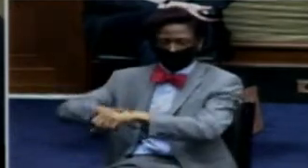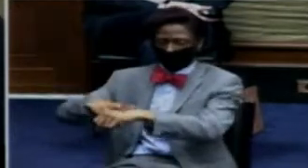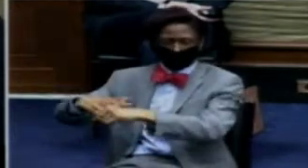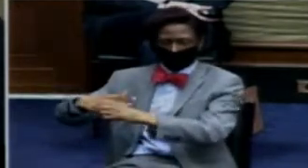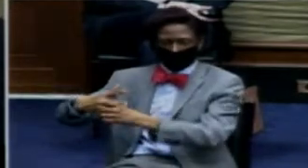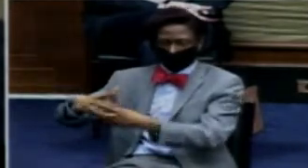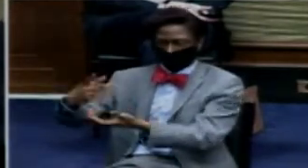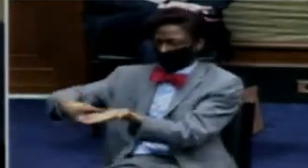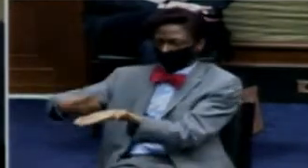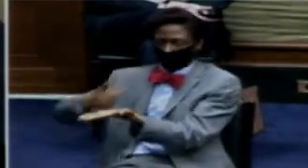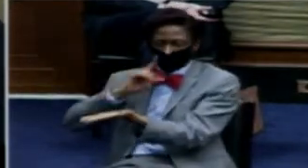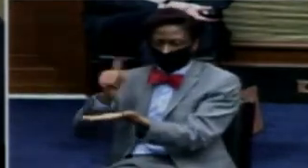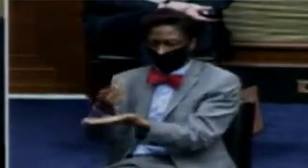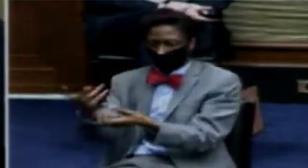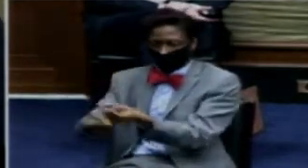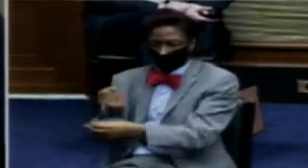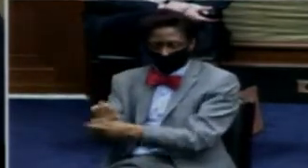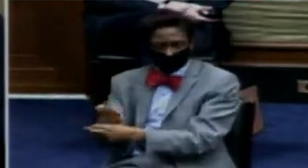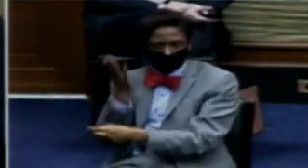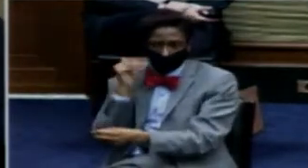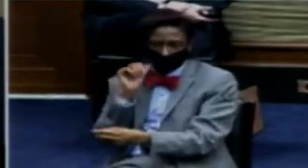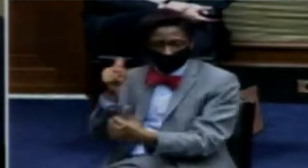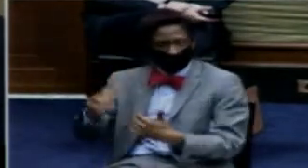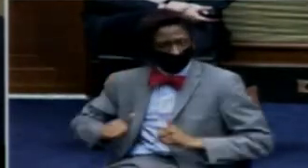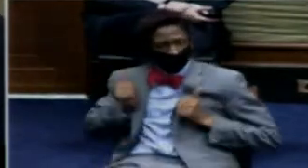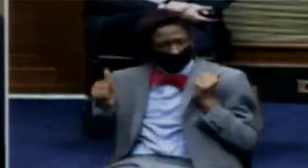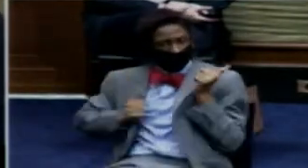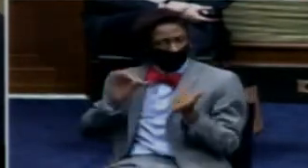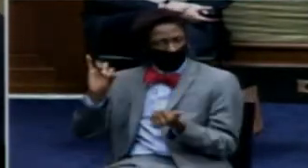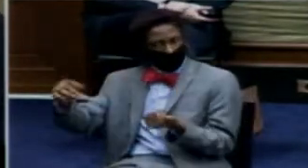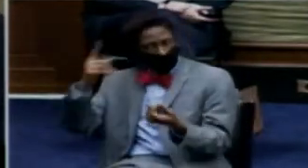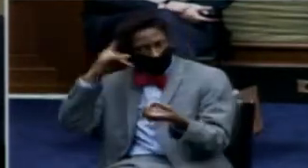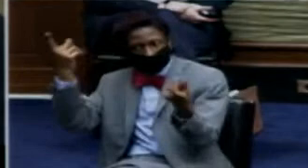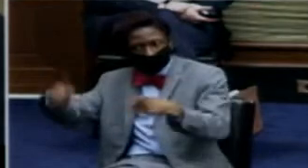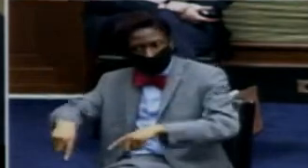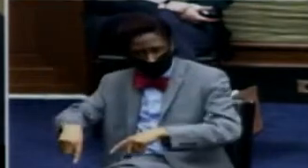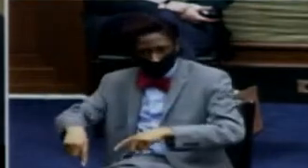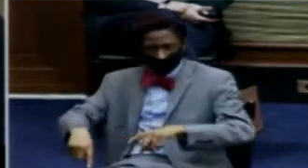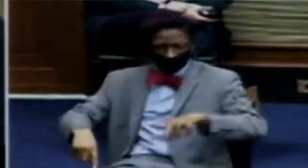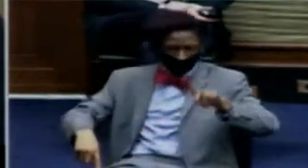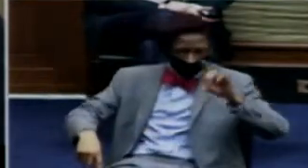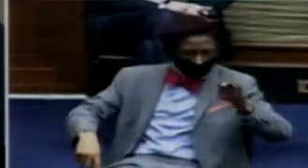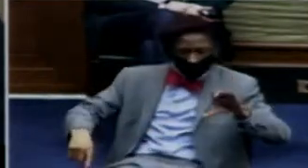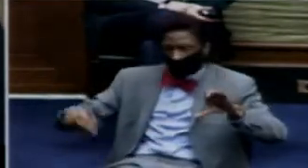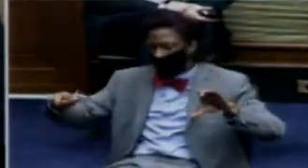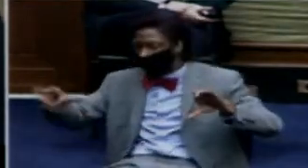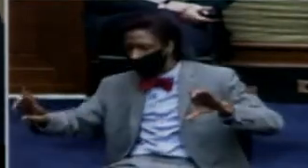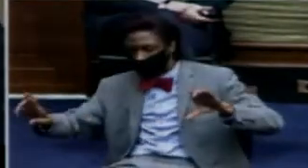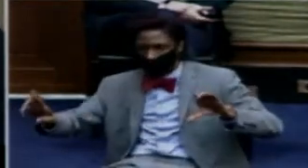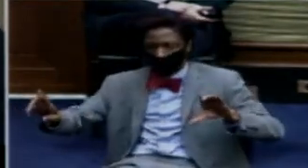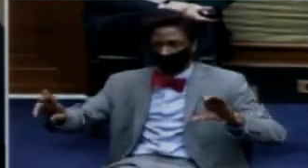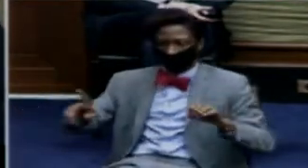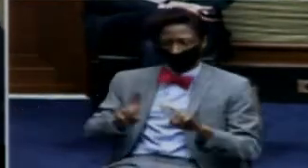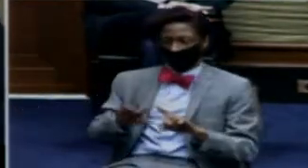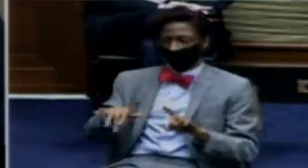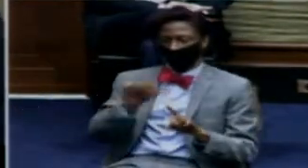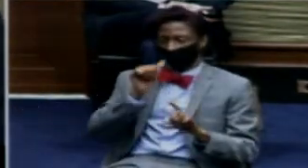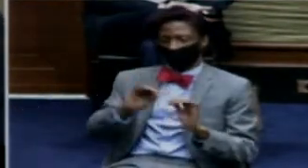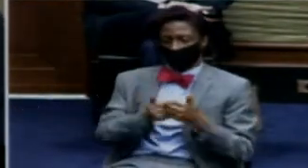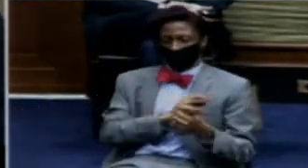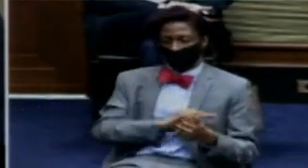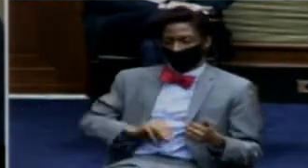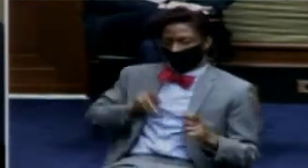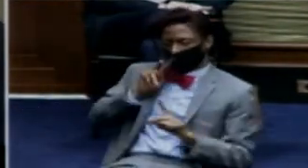So let's see you step up to the plate there and say, that's the deal. Some people want to look at it as a political deal. That's not the way the mayor sees it, and